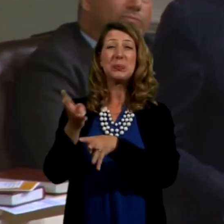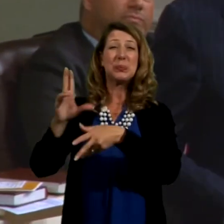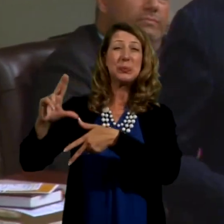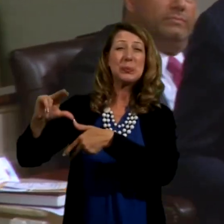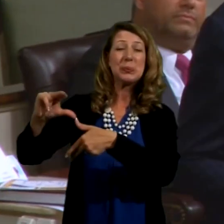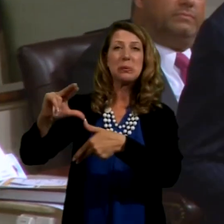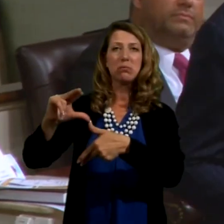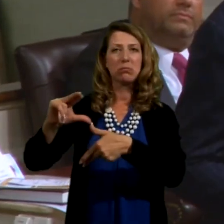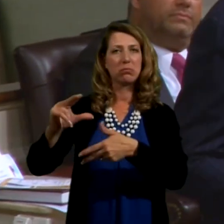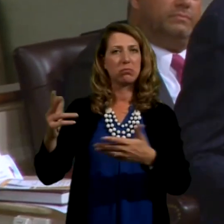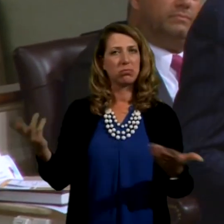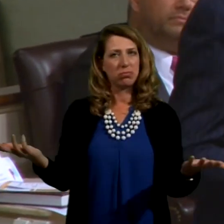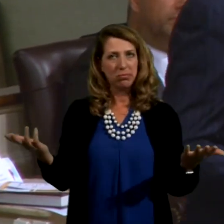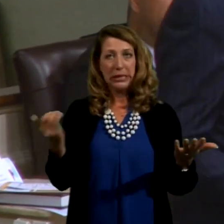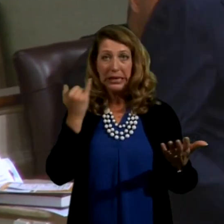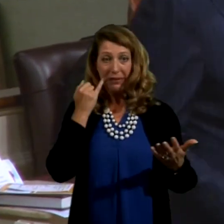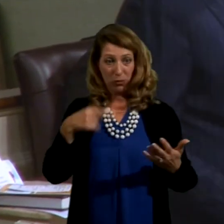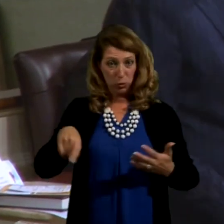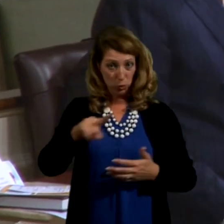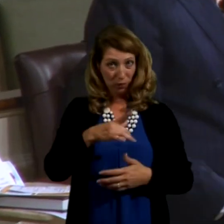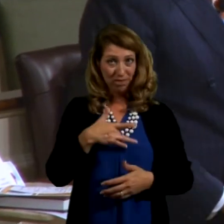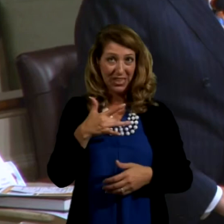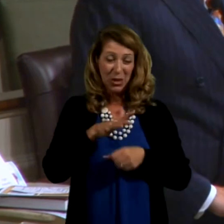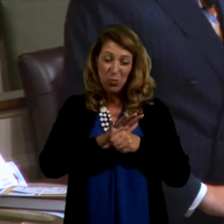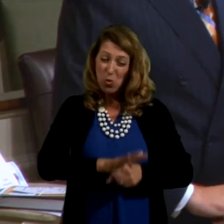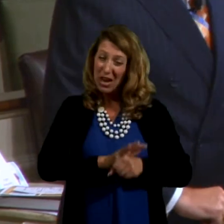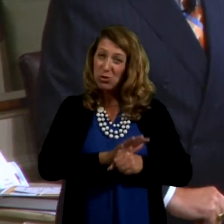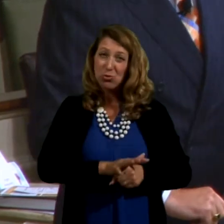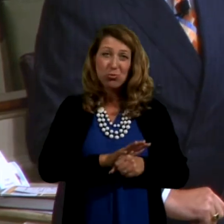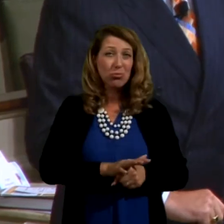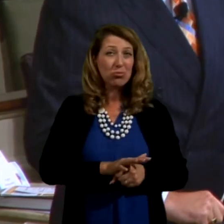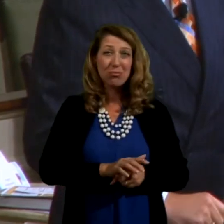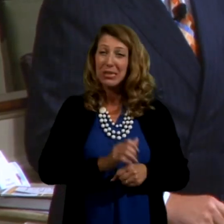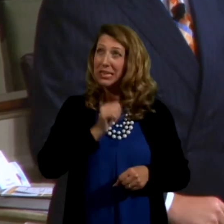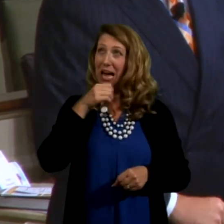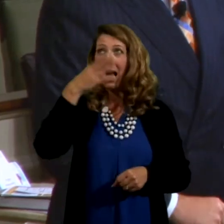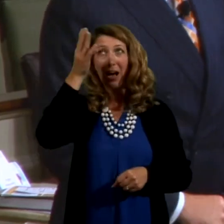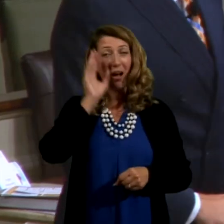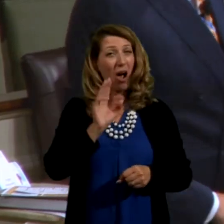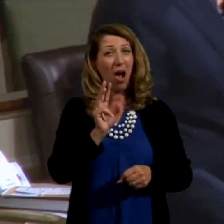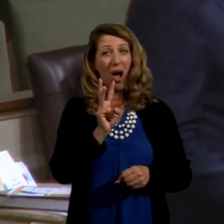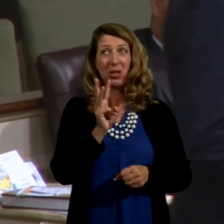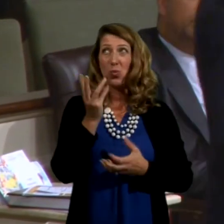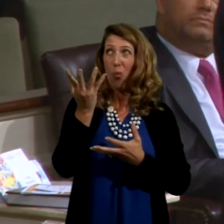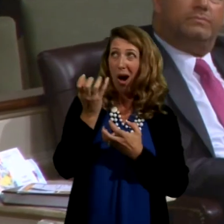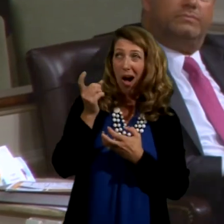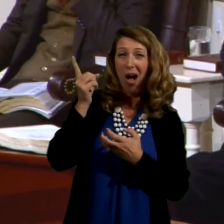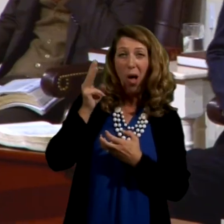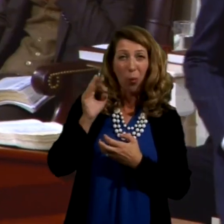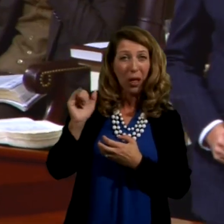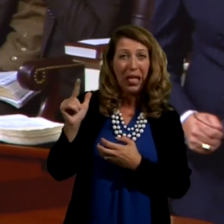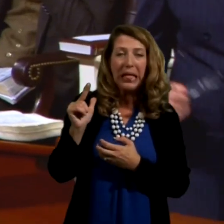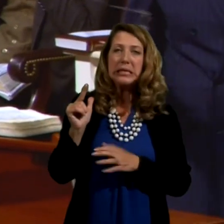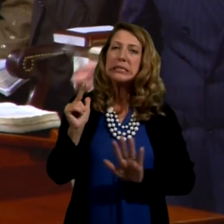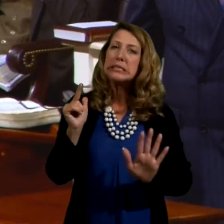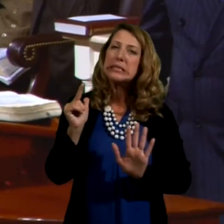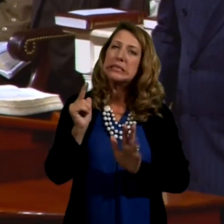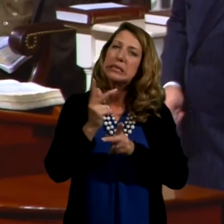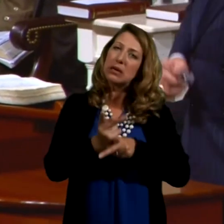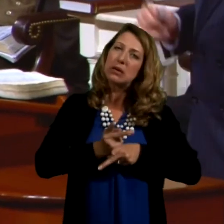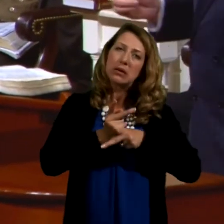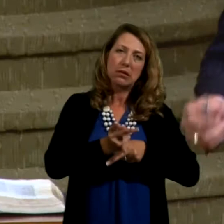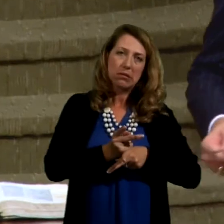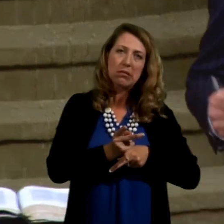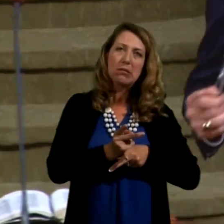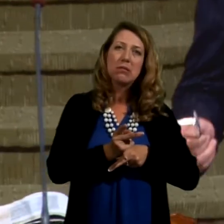And if you're being pressured to make something that's not God's will, be careful. Some people make bad decisions because of compensation. They